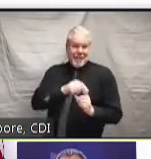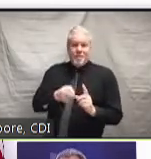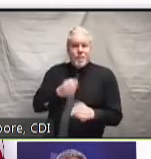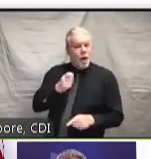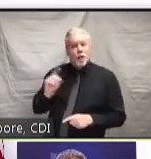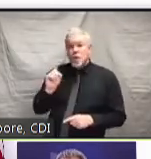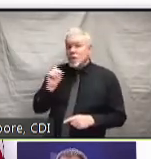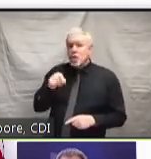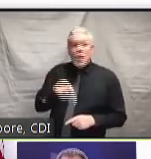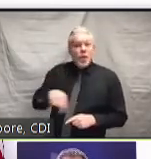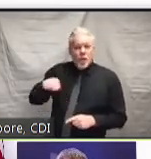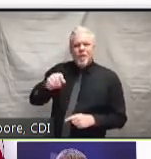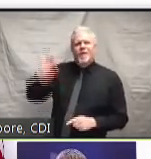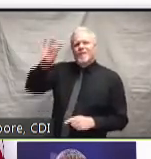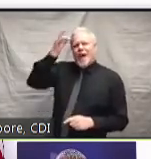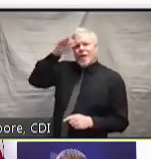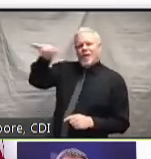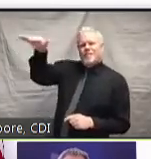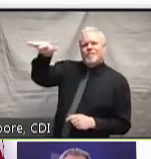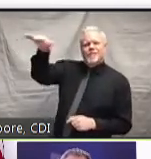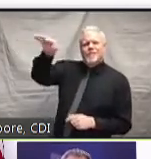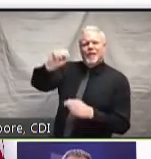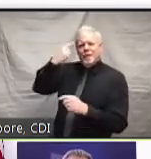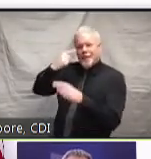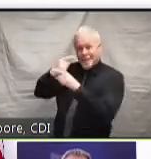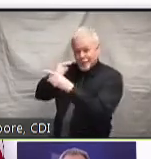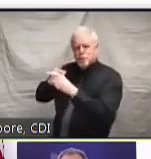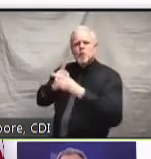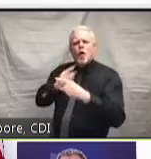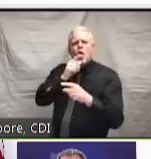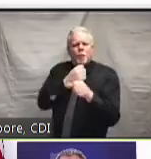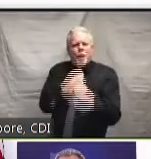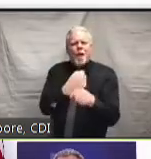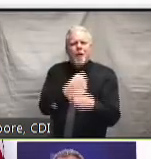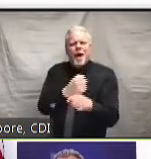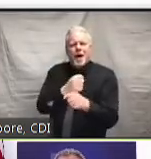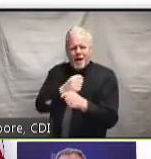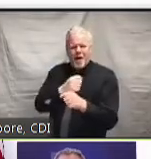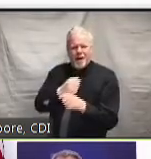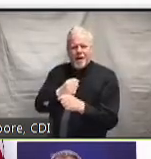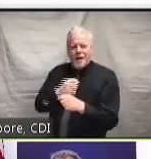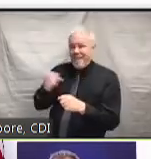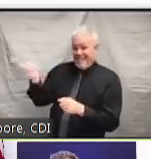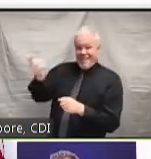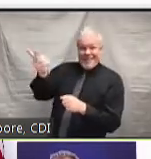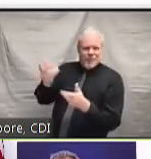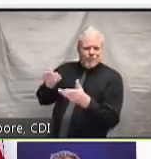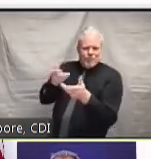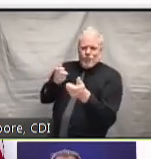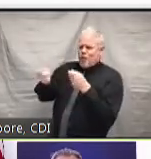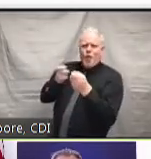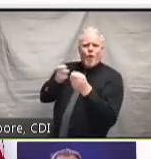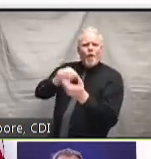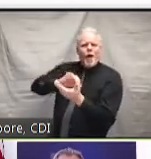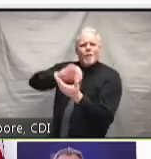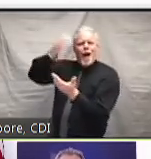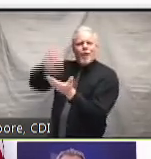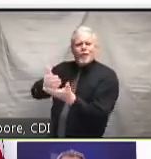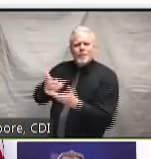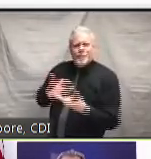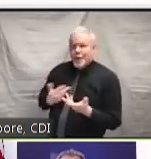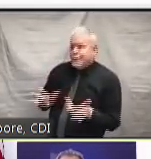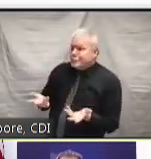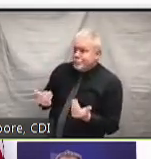that pushes the vaccines down into the states. Then the states pushes those vaccines down into the localities. In New York State, it's pushed down